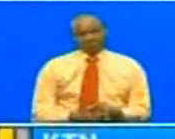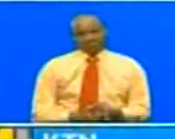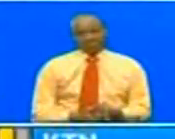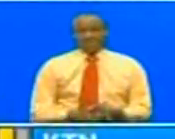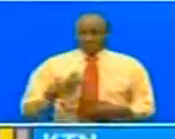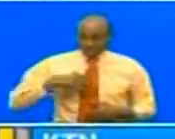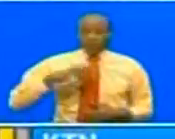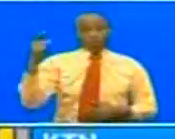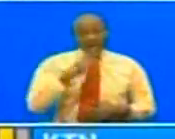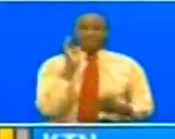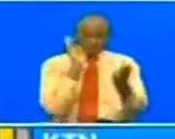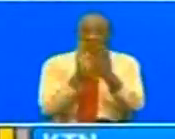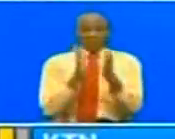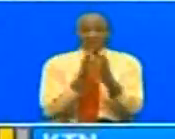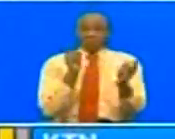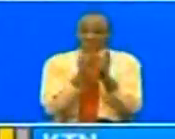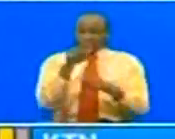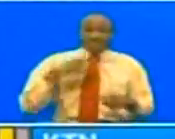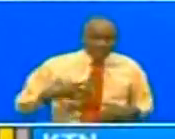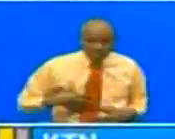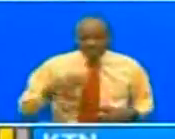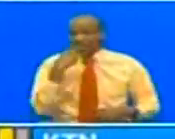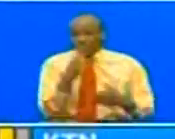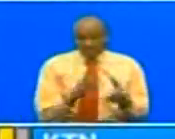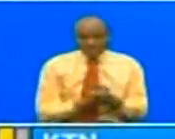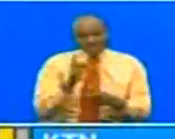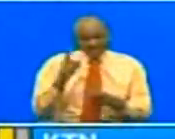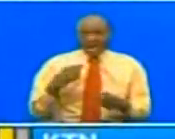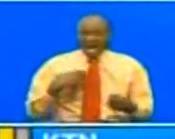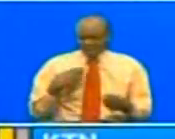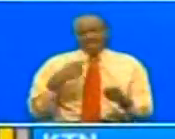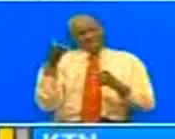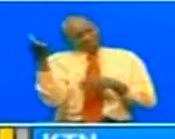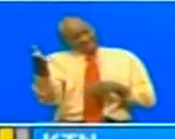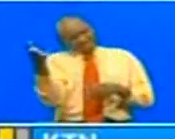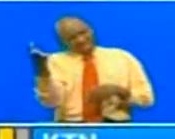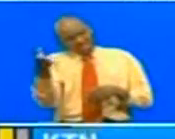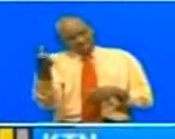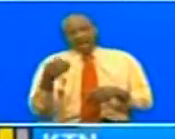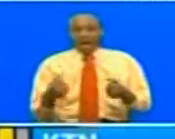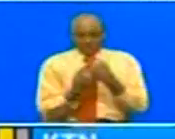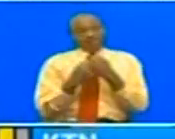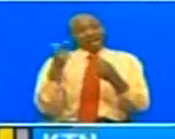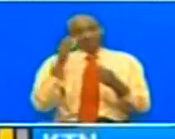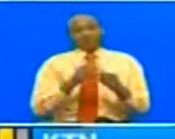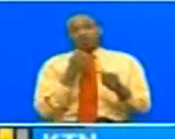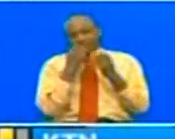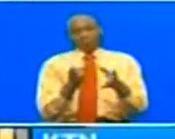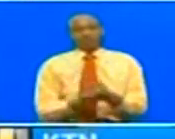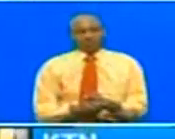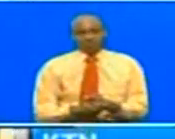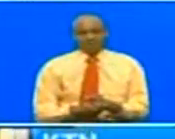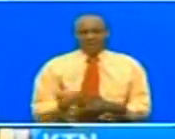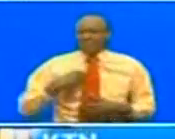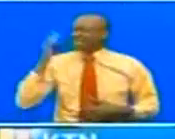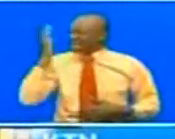Those who came face to face with the attackers say there was an external hand in the ambush. Kuna mtu anaweza goti. I've